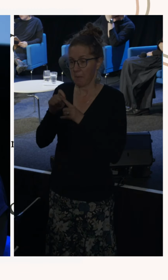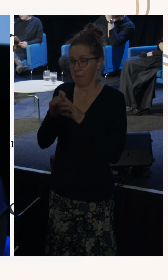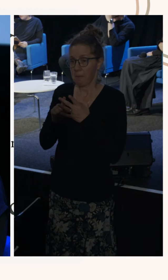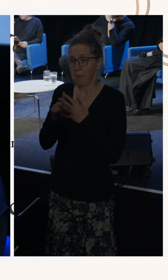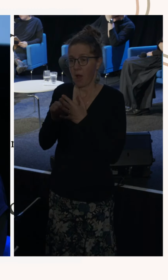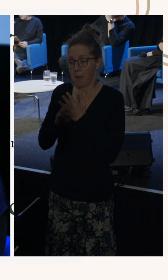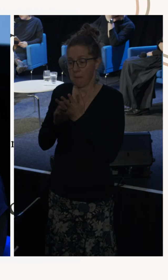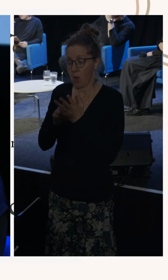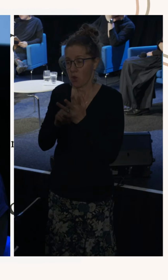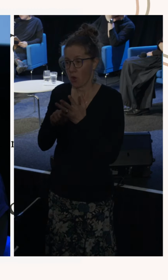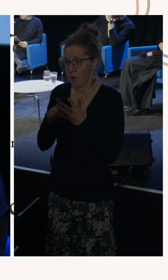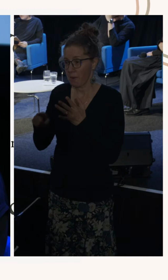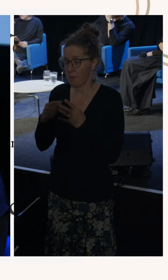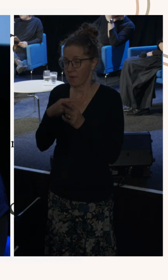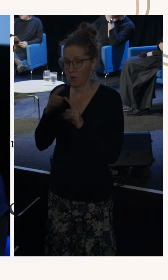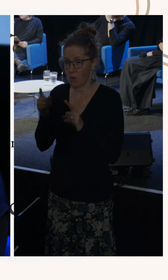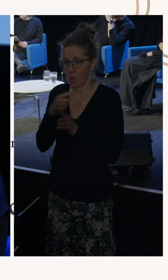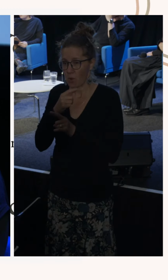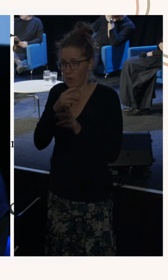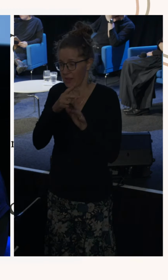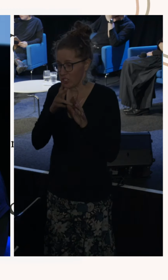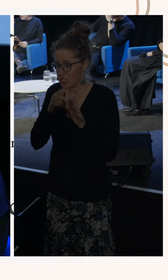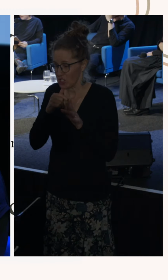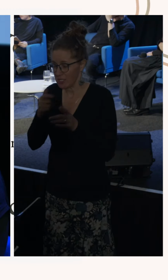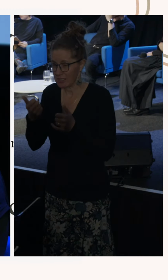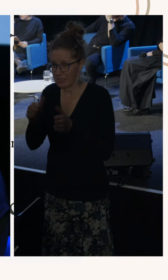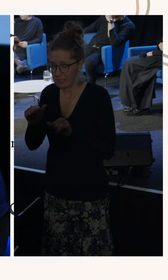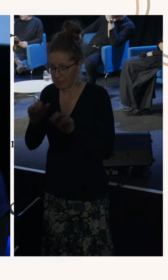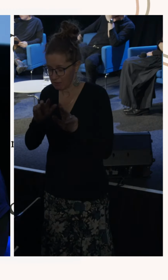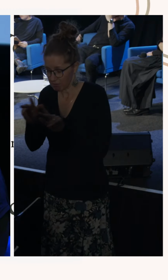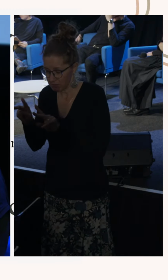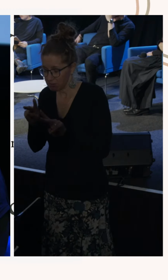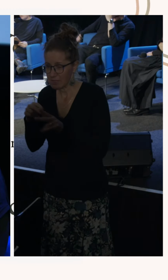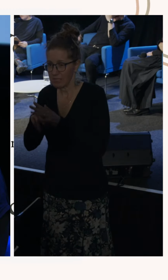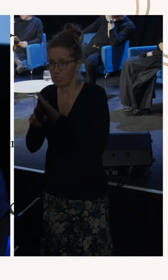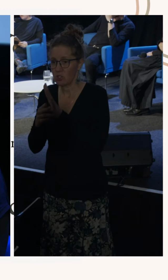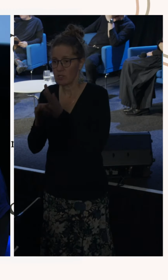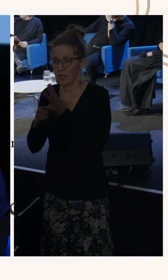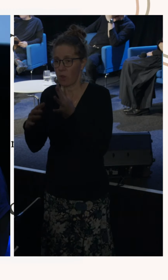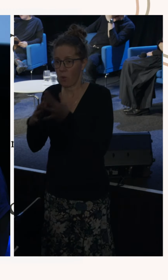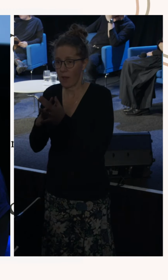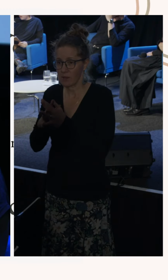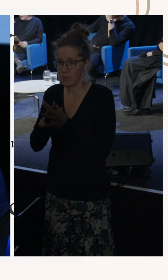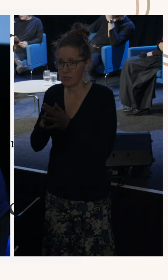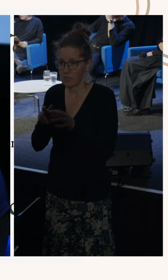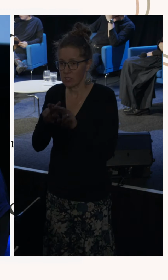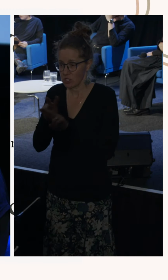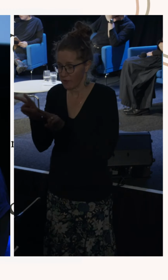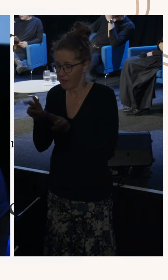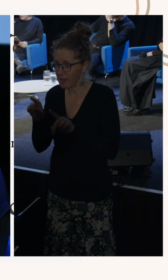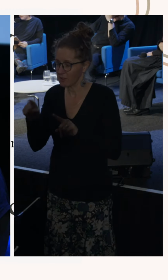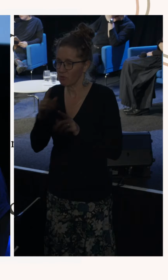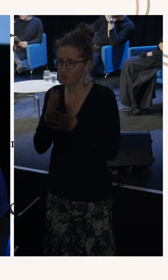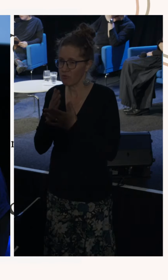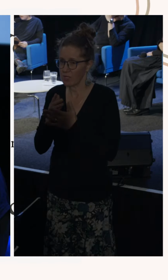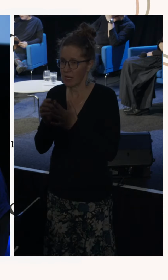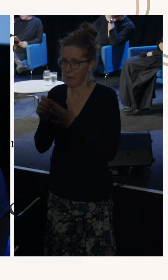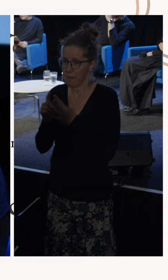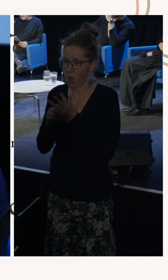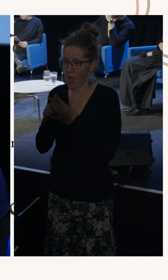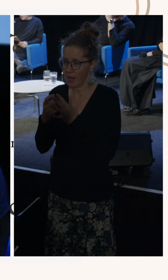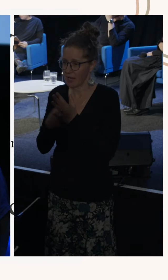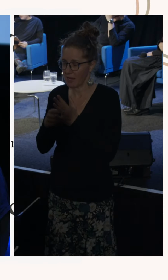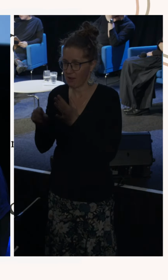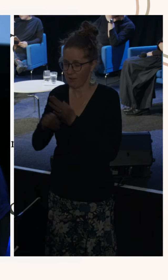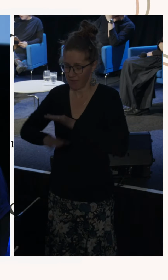Masker's mausoleum. Shit still tended by Institute of Surveyors New South Wales Division. What a fucking pioneer of terra nullius.